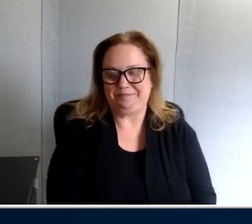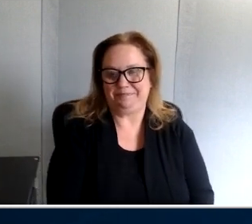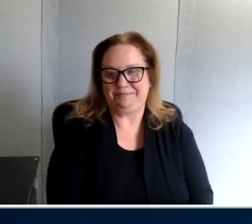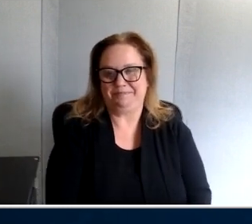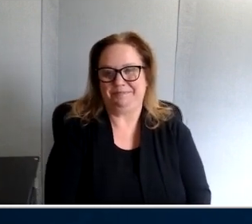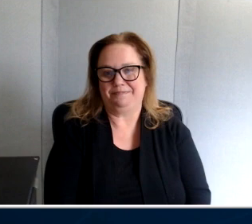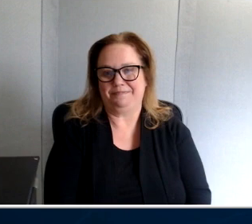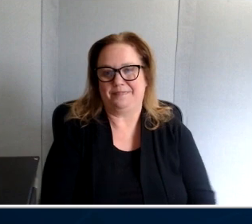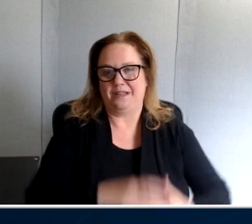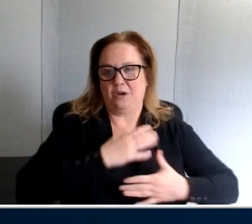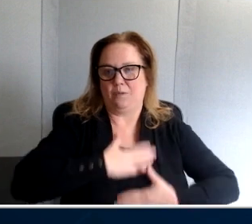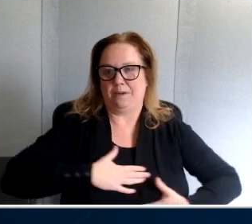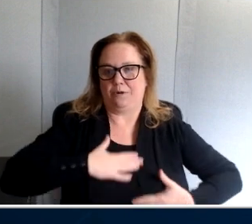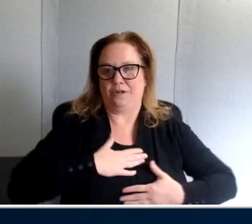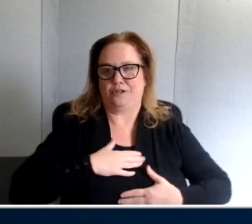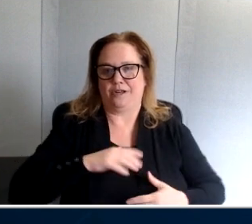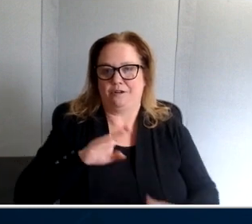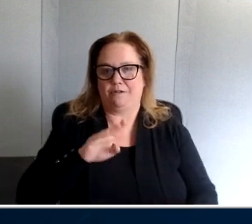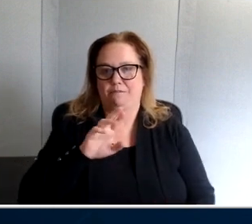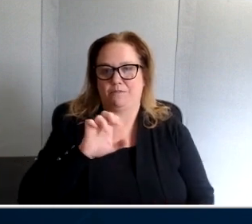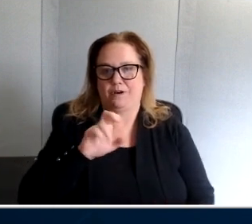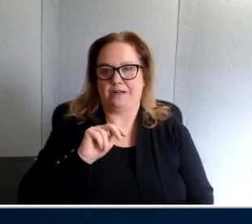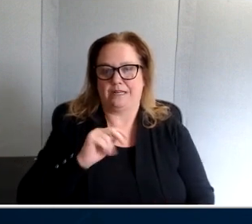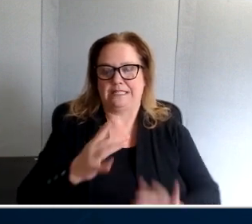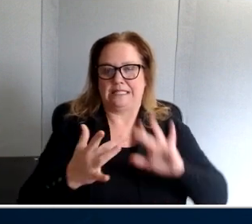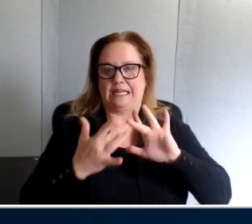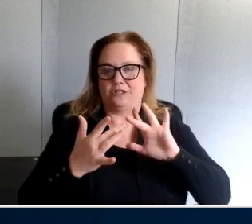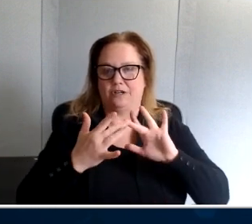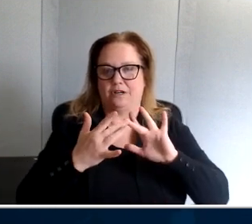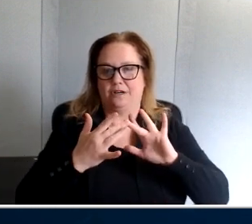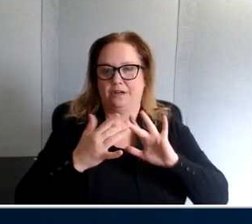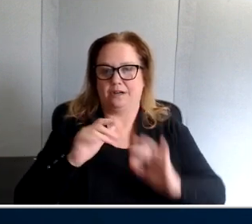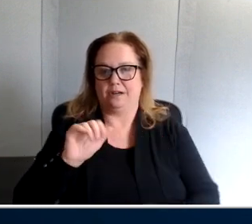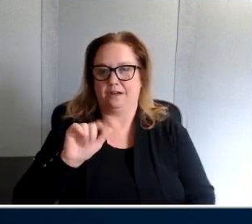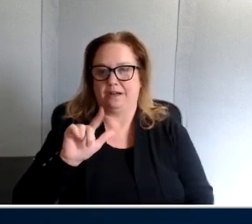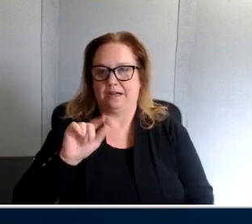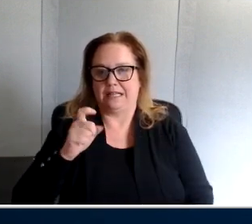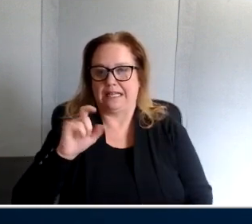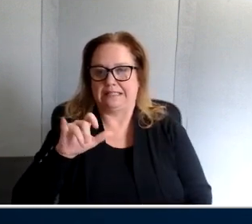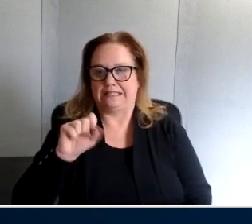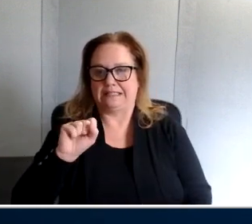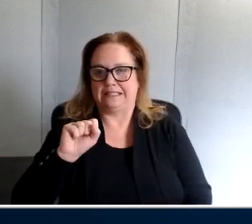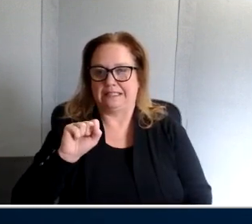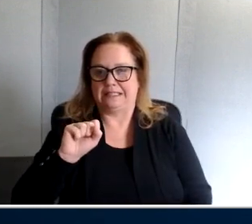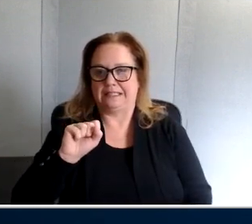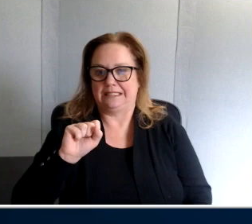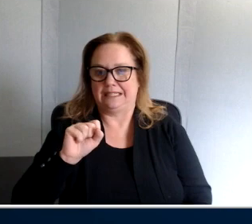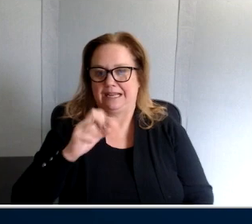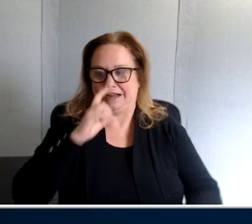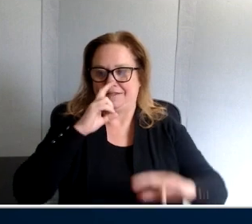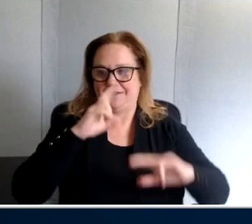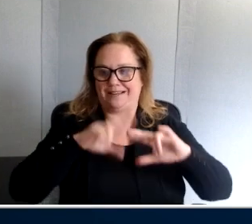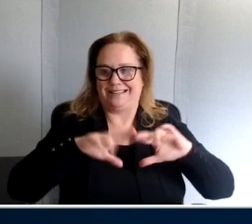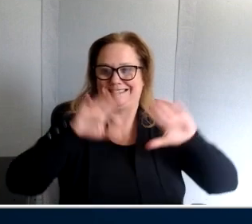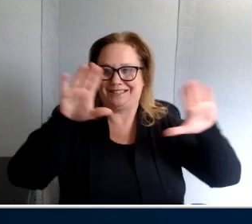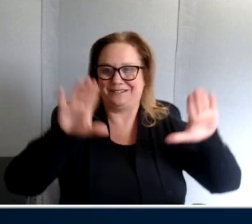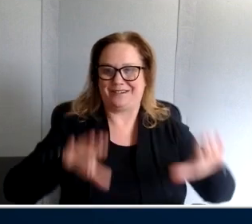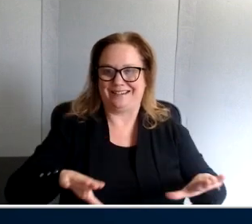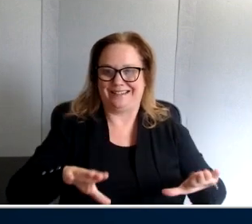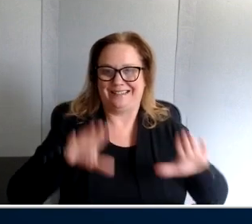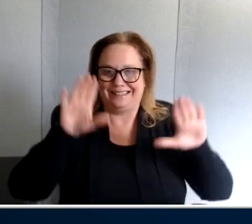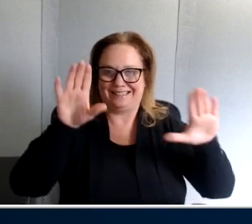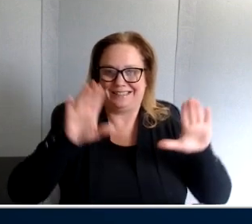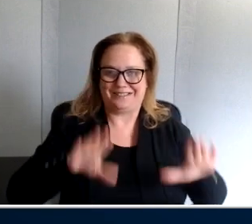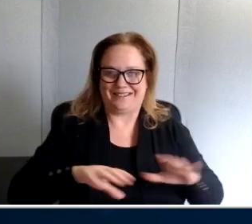We appreciate you, Brian. Stay in touch. Oh my gosh, Alexis, how He's fun. Incredible. Isn't he great? I